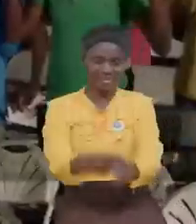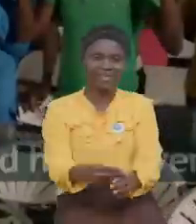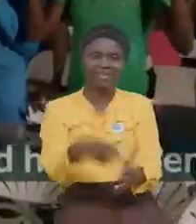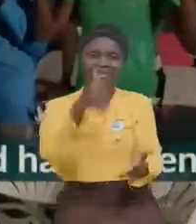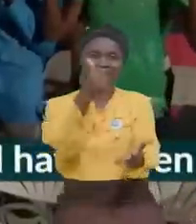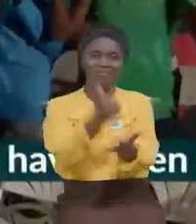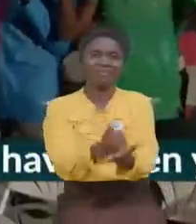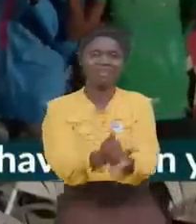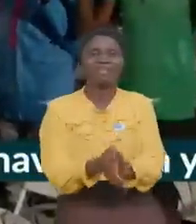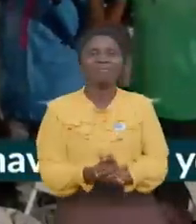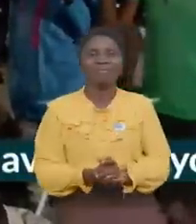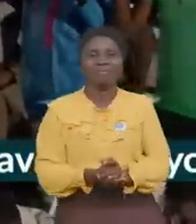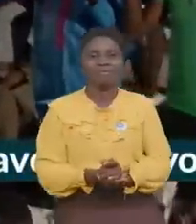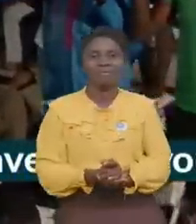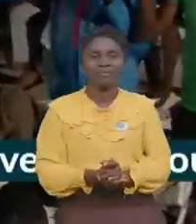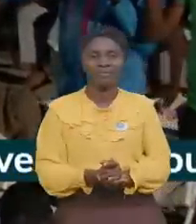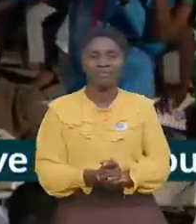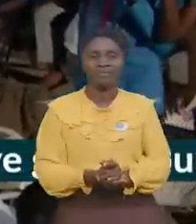name.